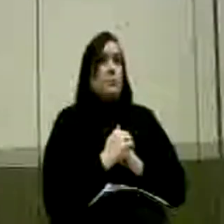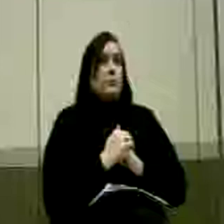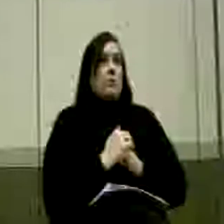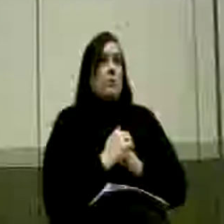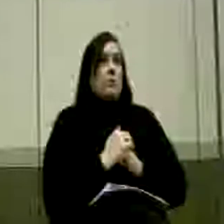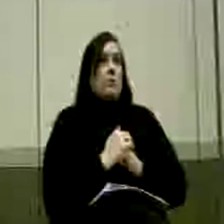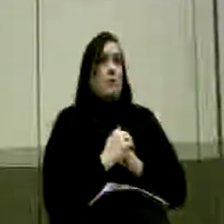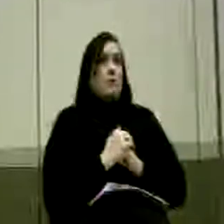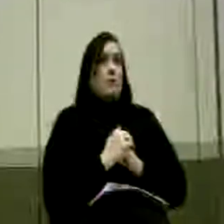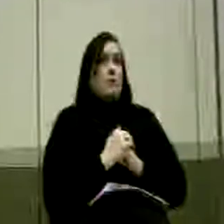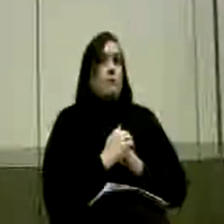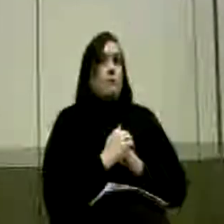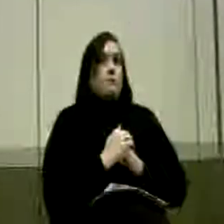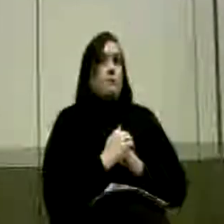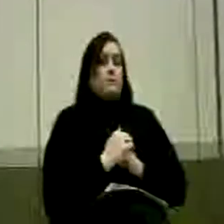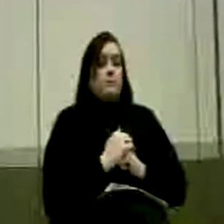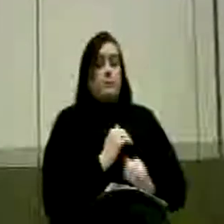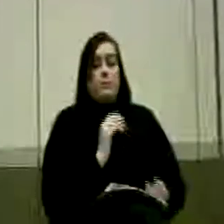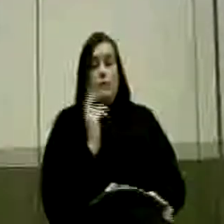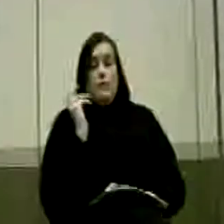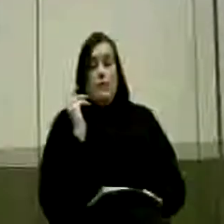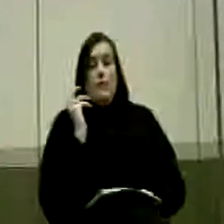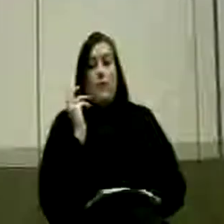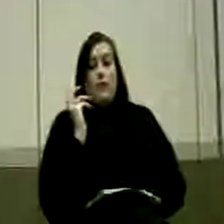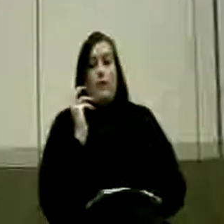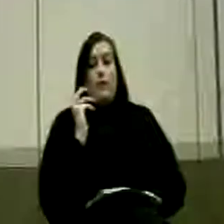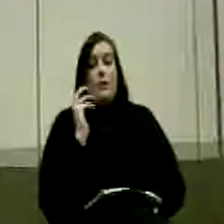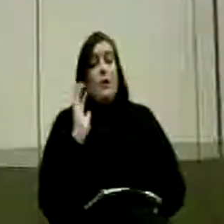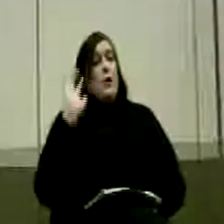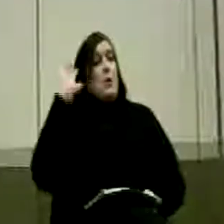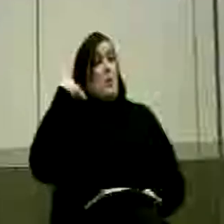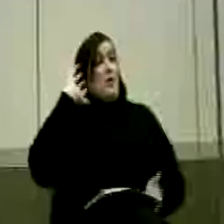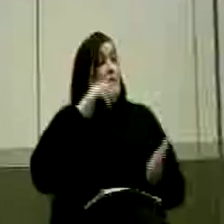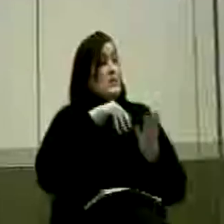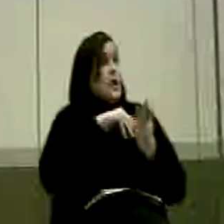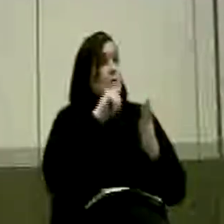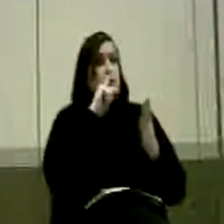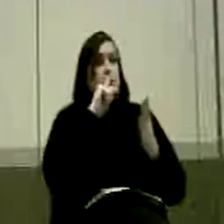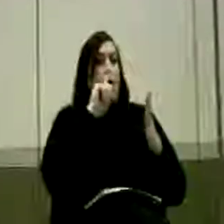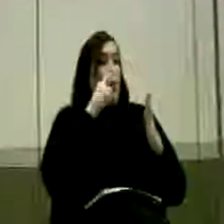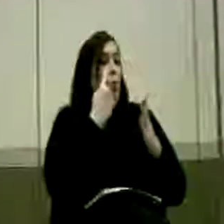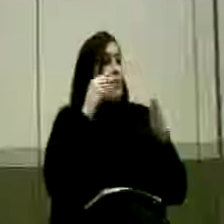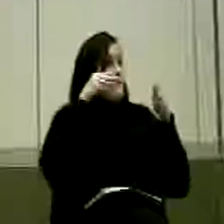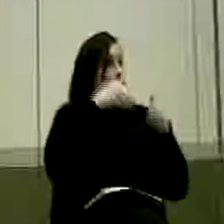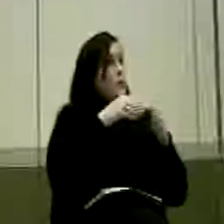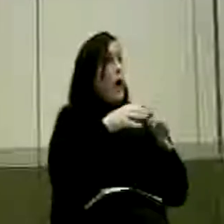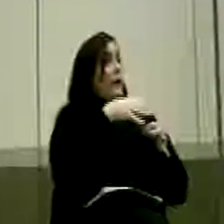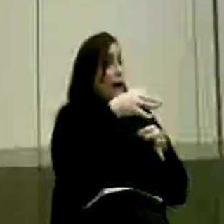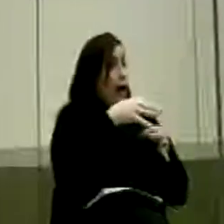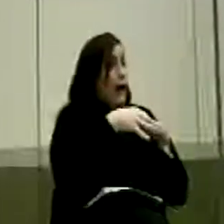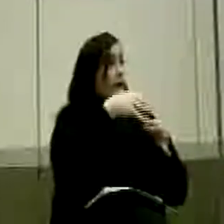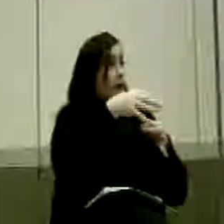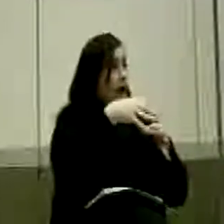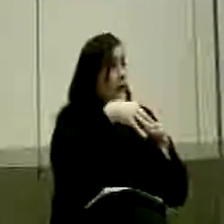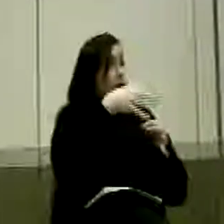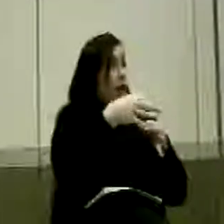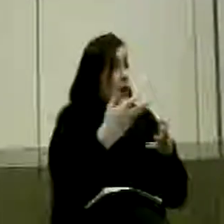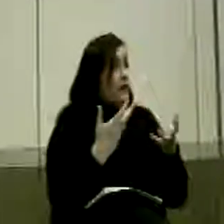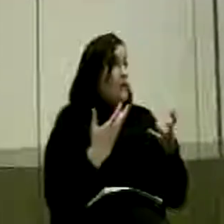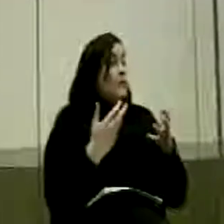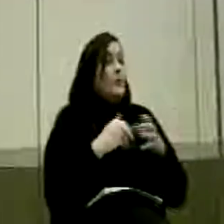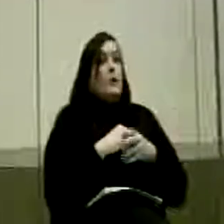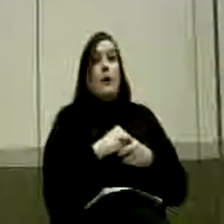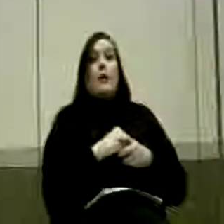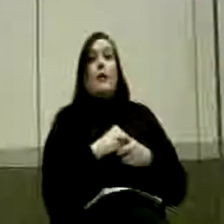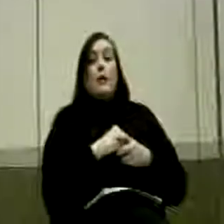was previous studies that just focused on the delay in theory of mind development, but didn't